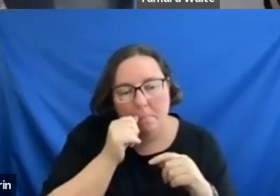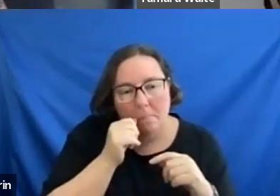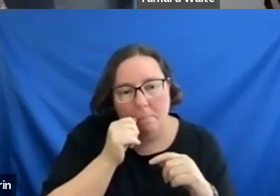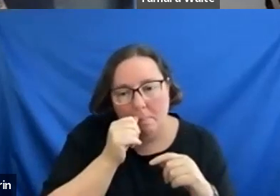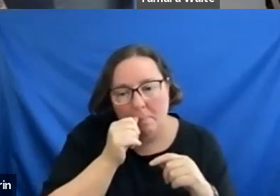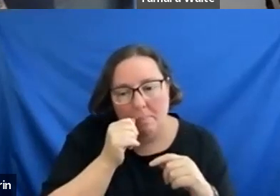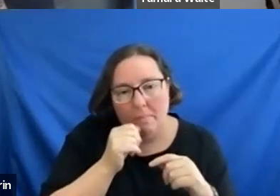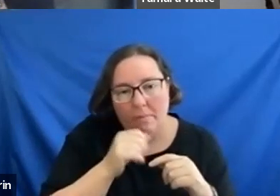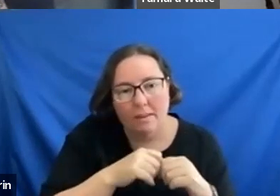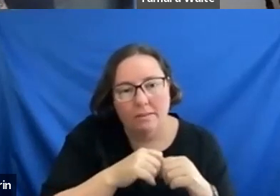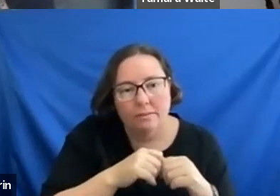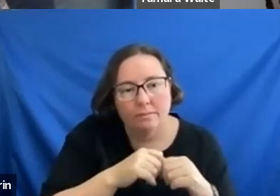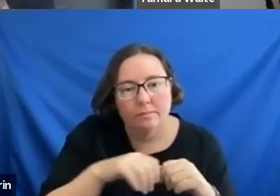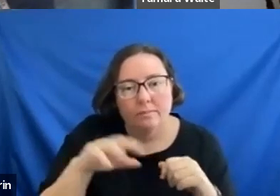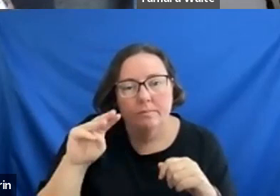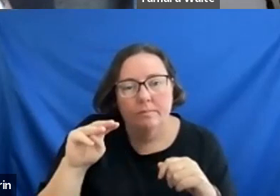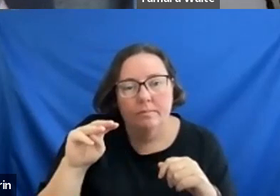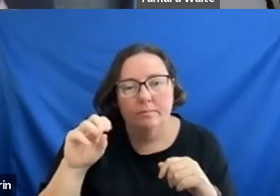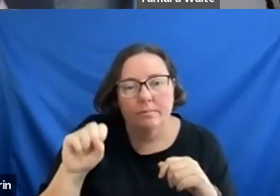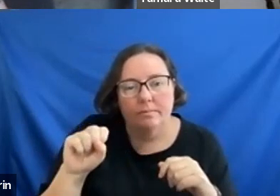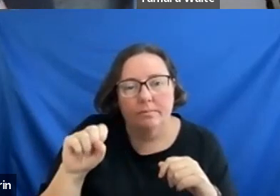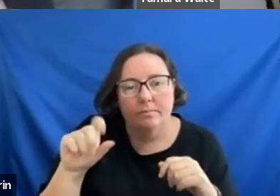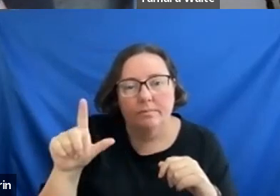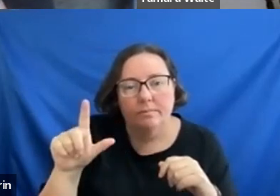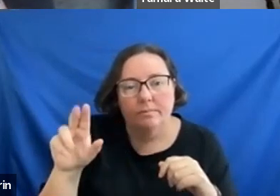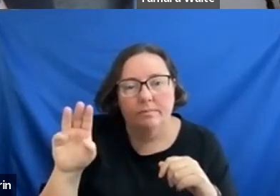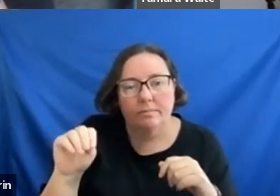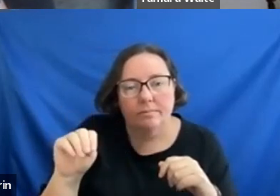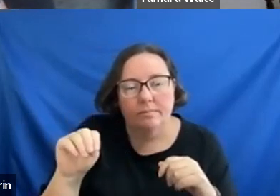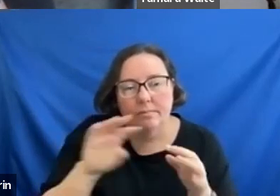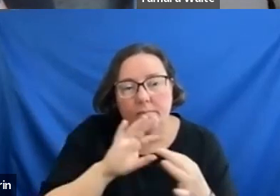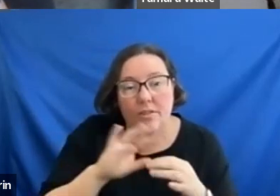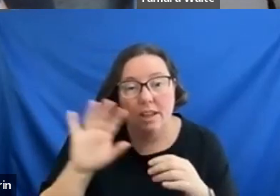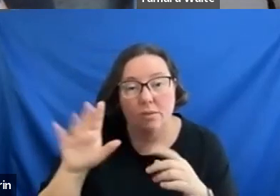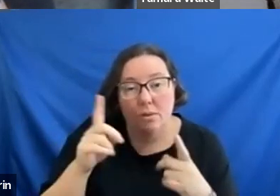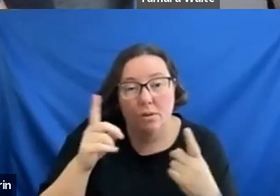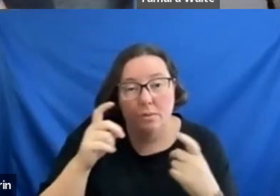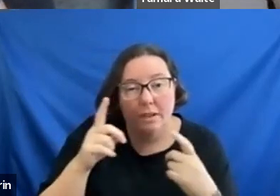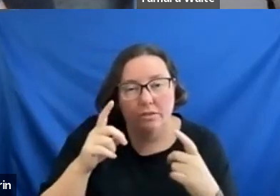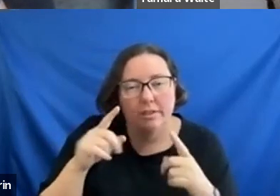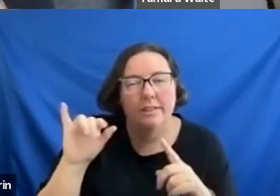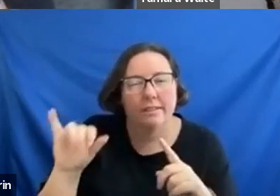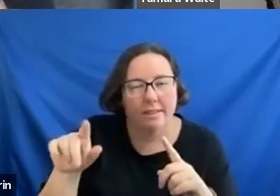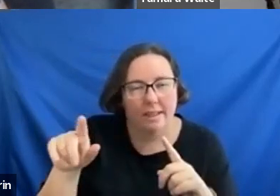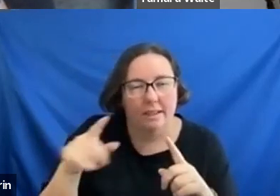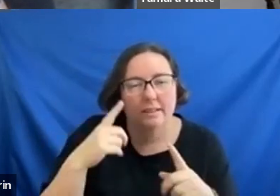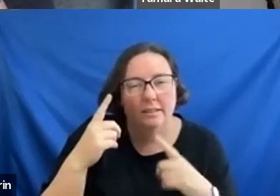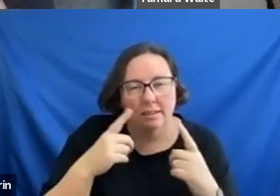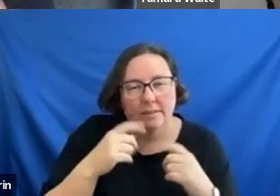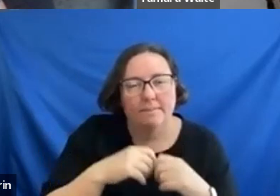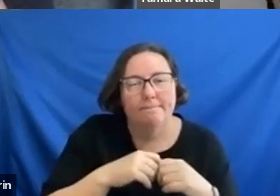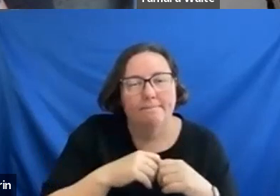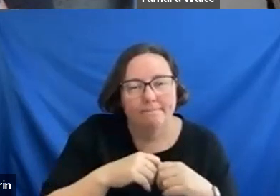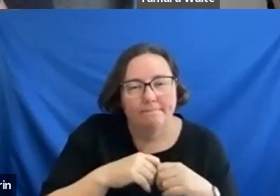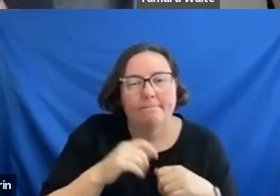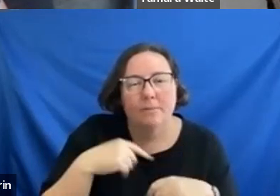Ms. Lum, just with reference to the question, and it's kind of something that we